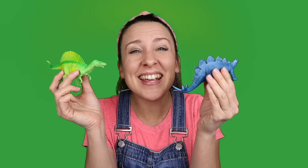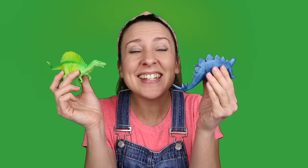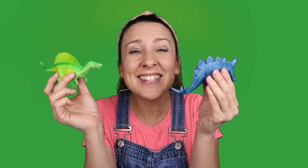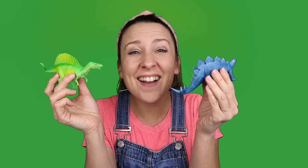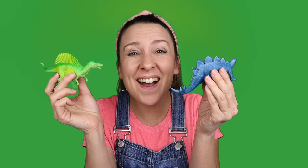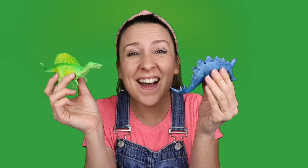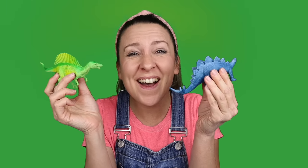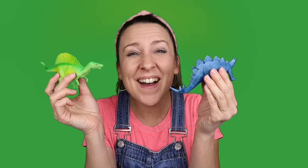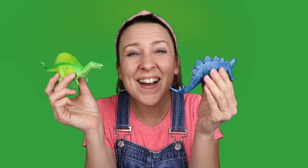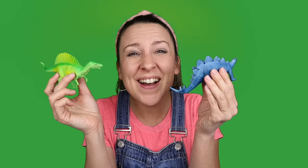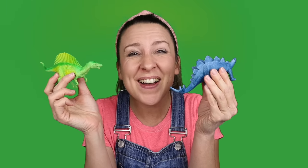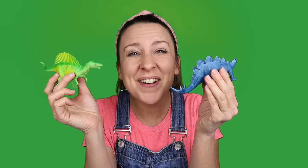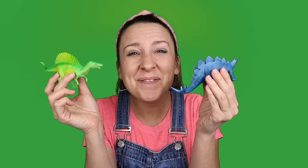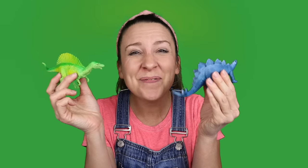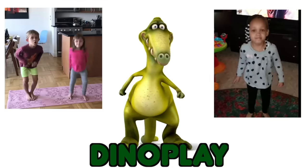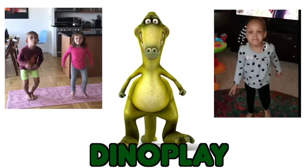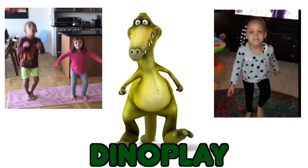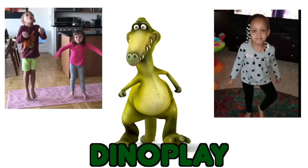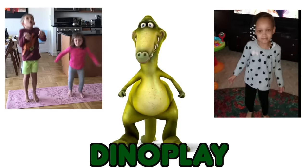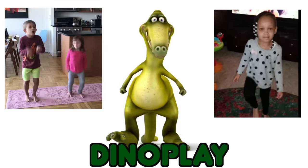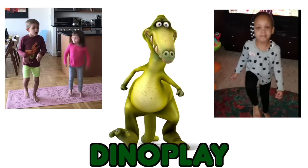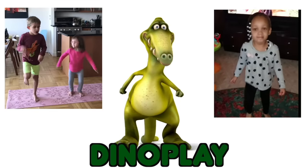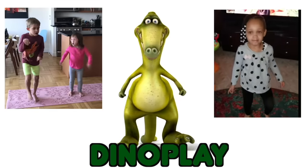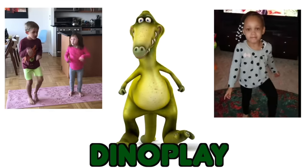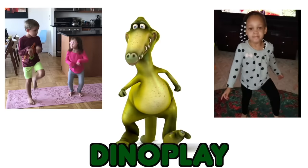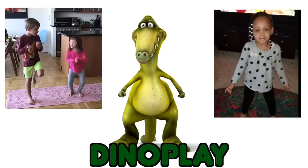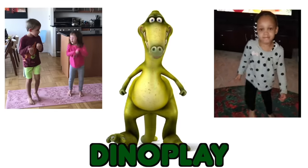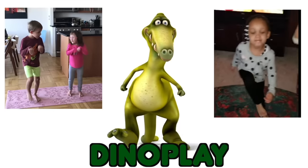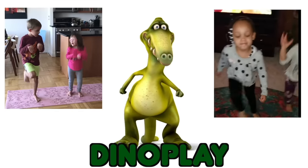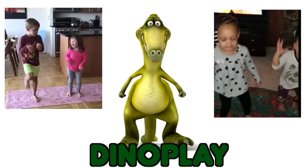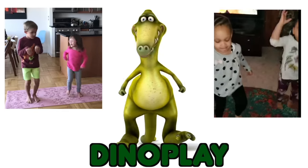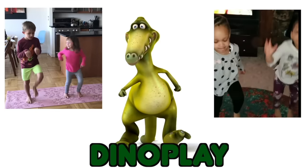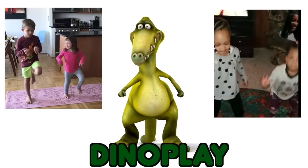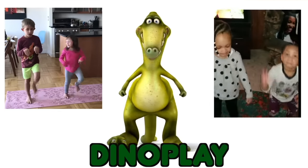dinosaurs. Great job.